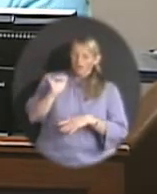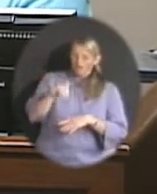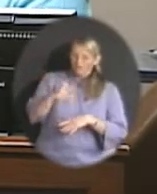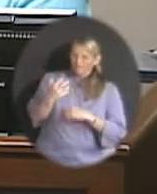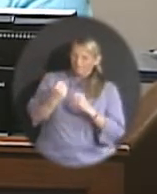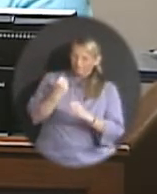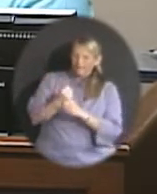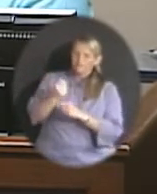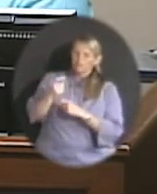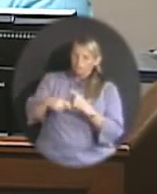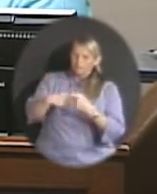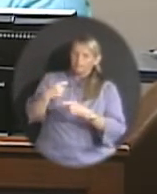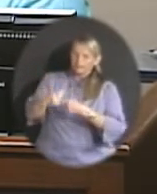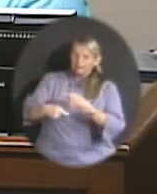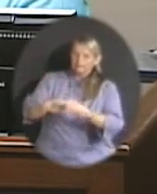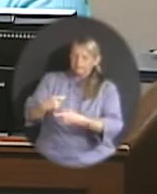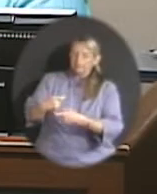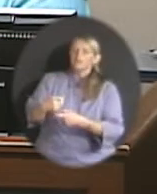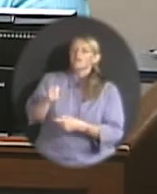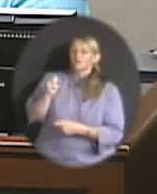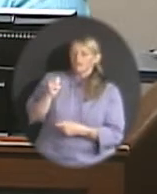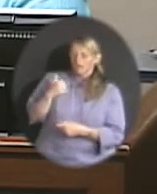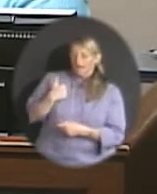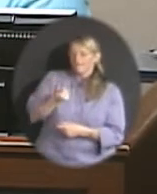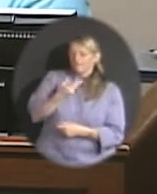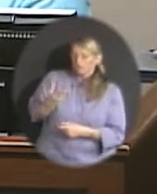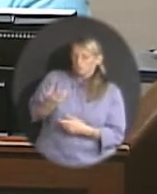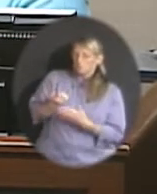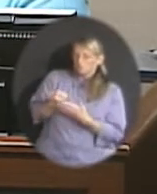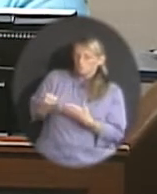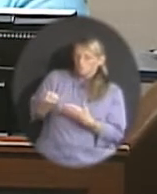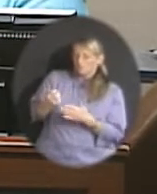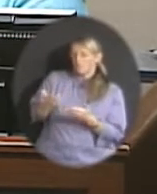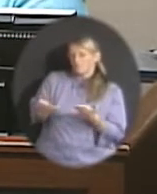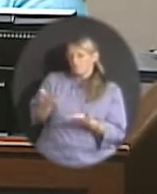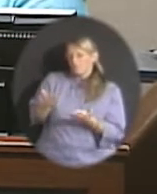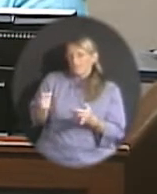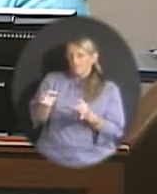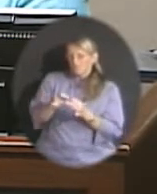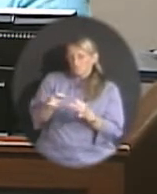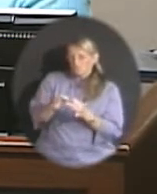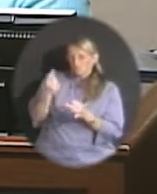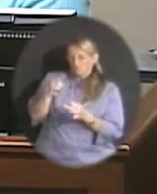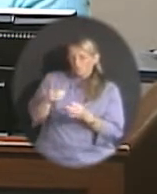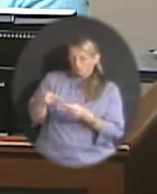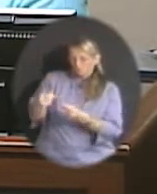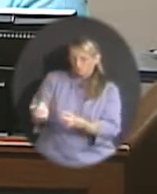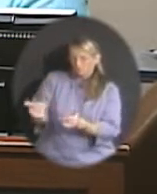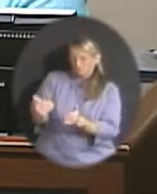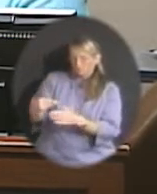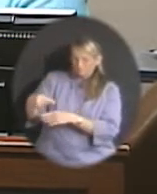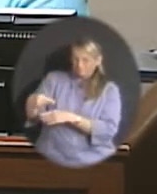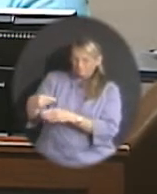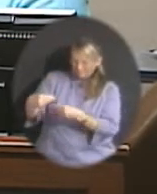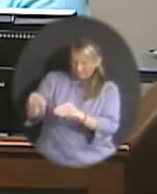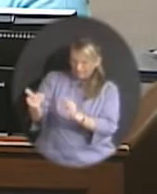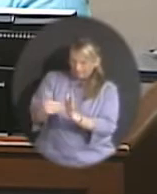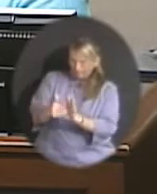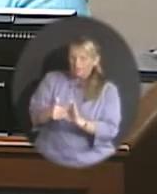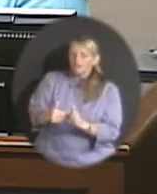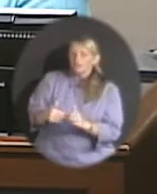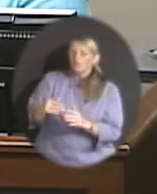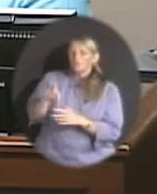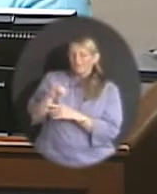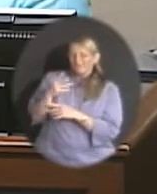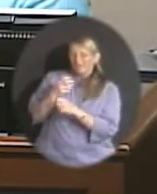and we did have a few pieces of equipment that might be worth something on the resale market, we have seen some money